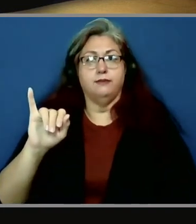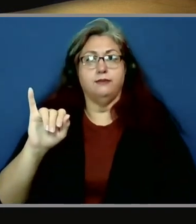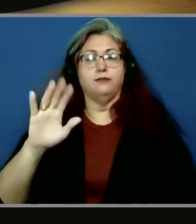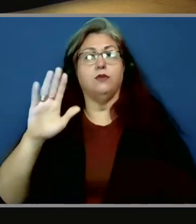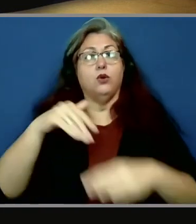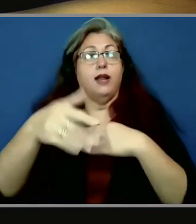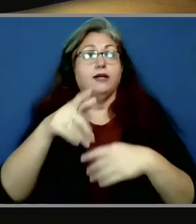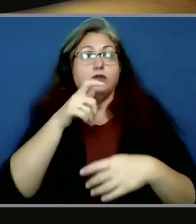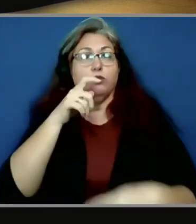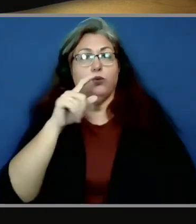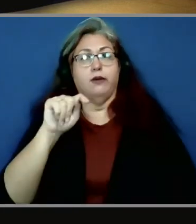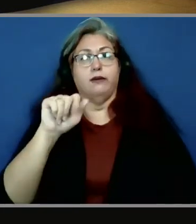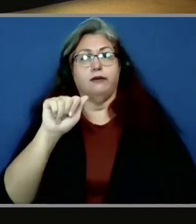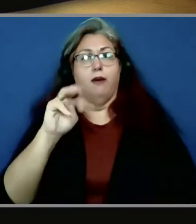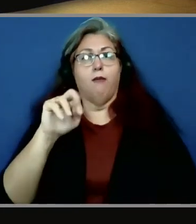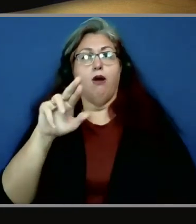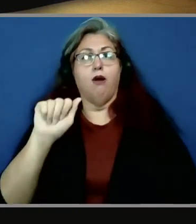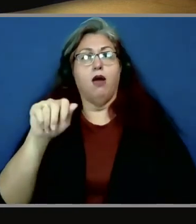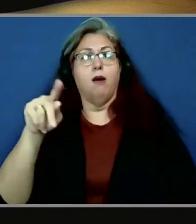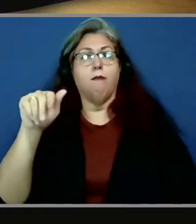Next is Tamara Paulton.